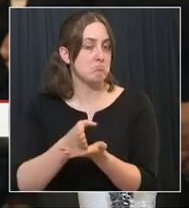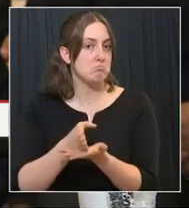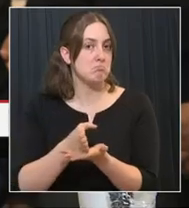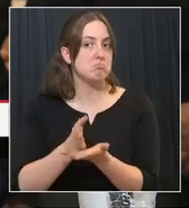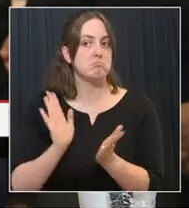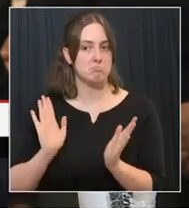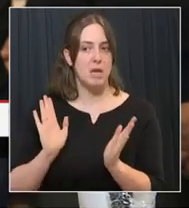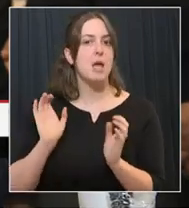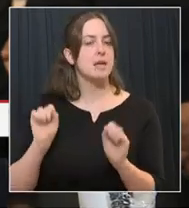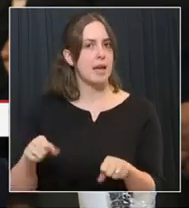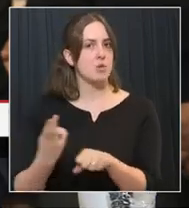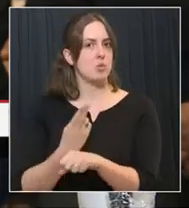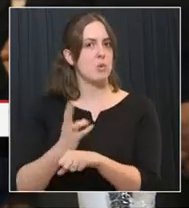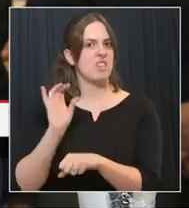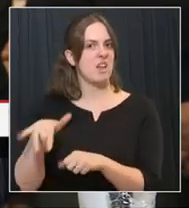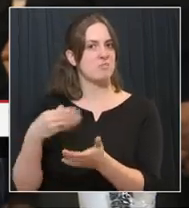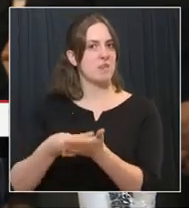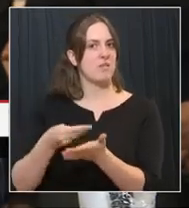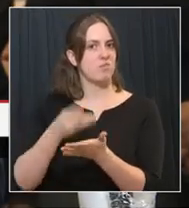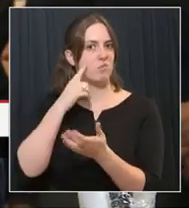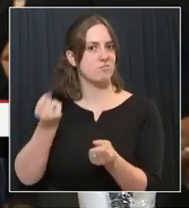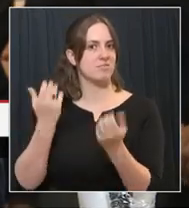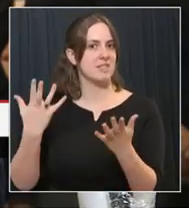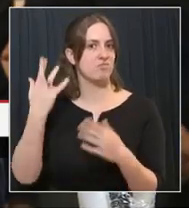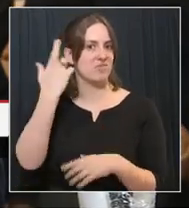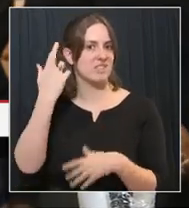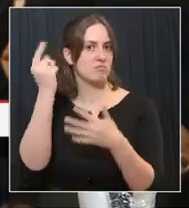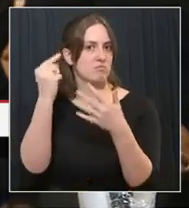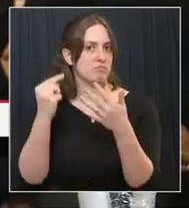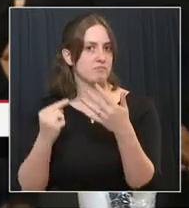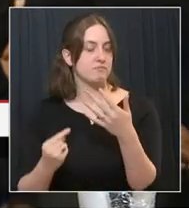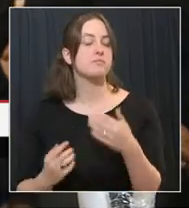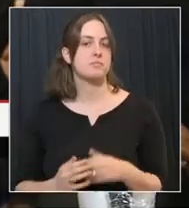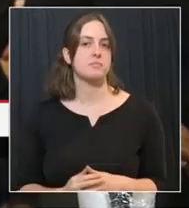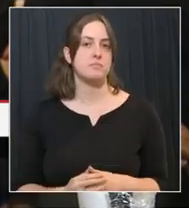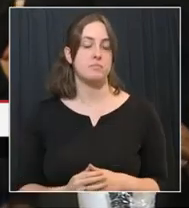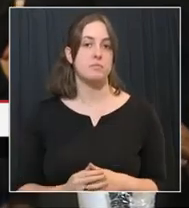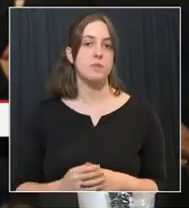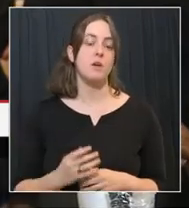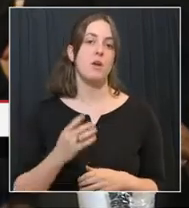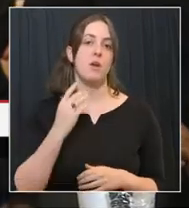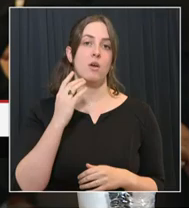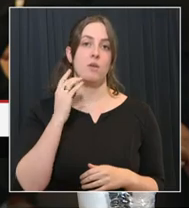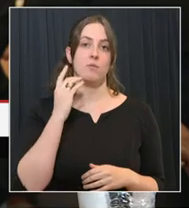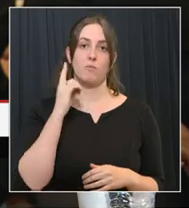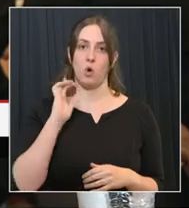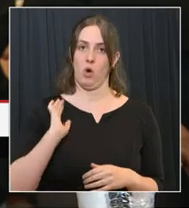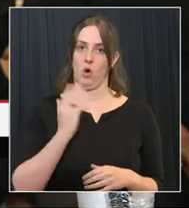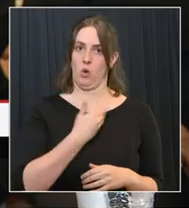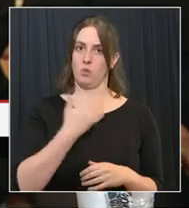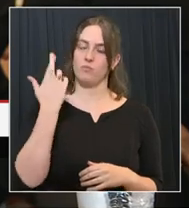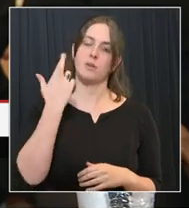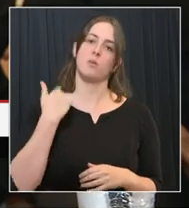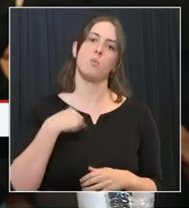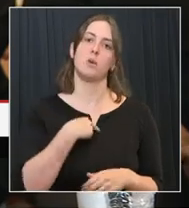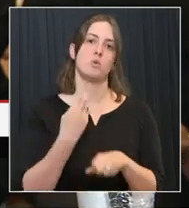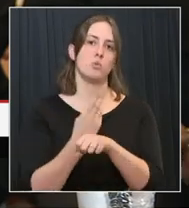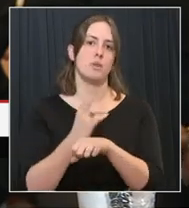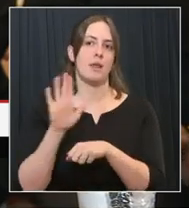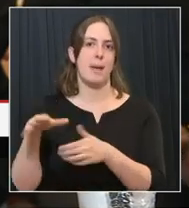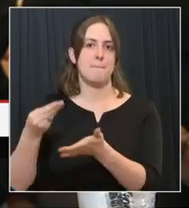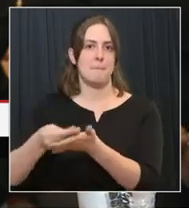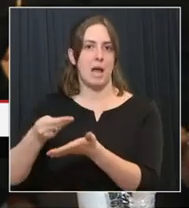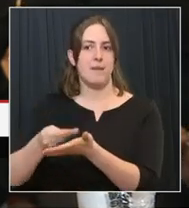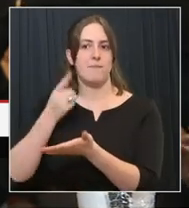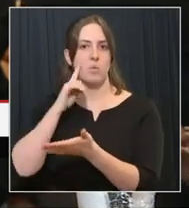used for any number of purposes. For our purposes, we use excess revenue to the litigation support fund that was not